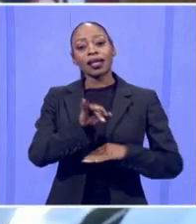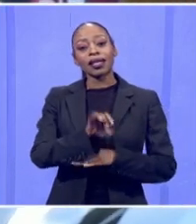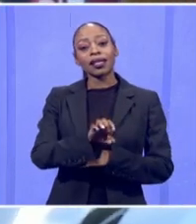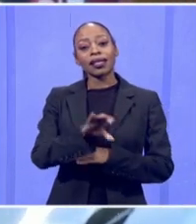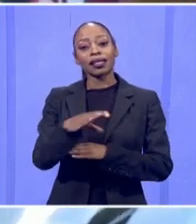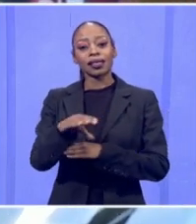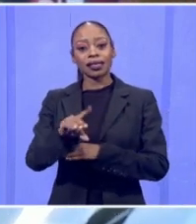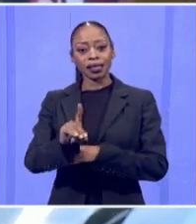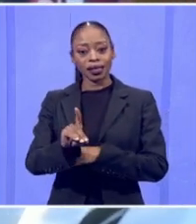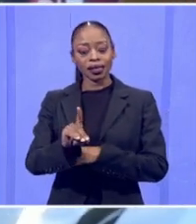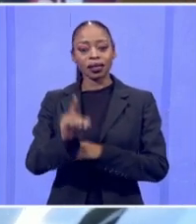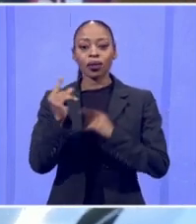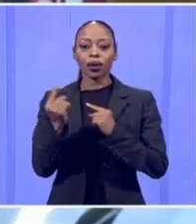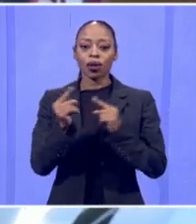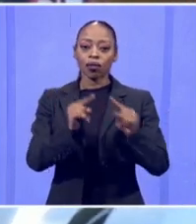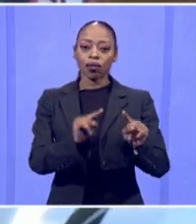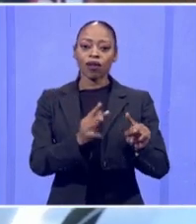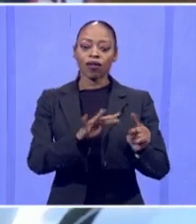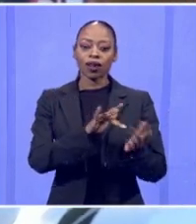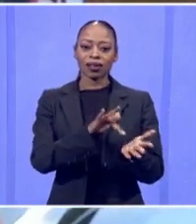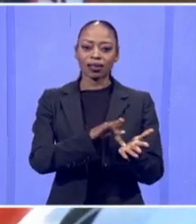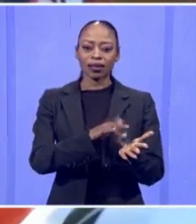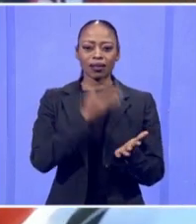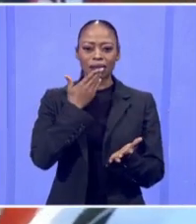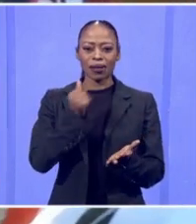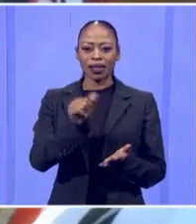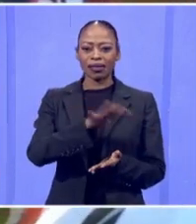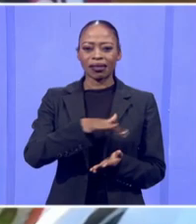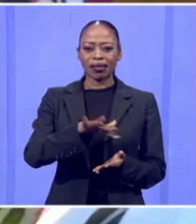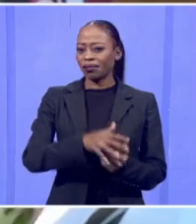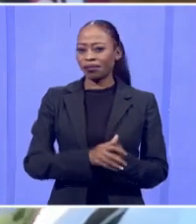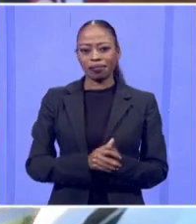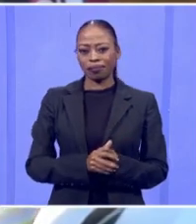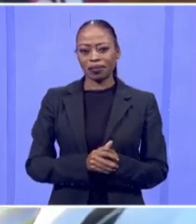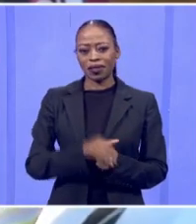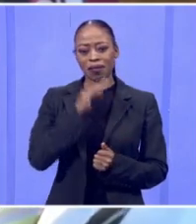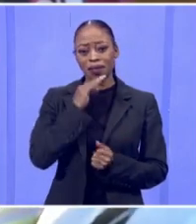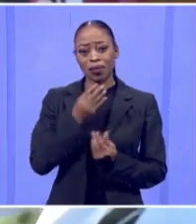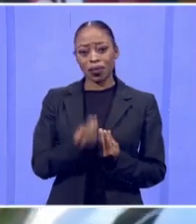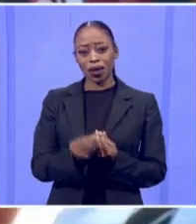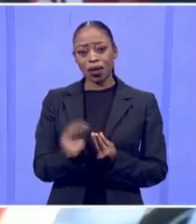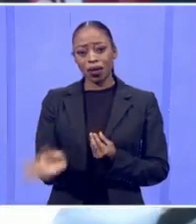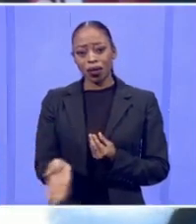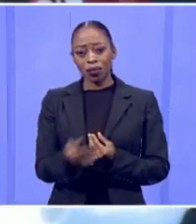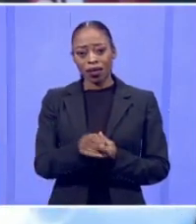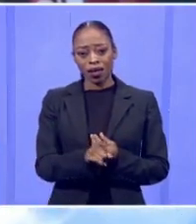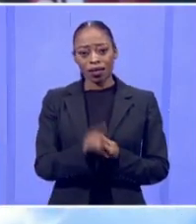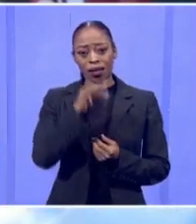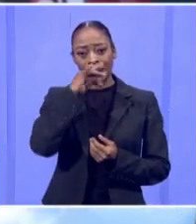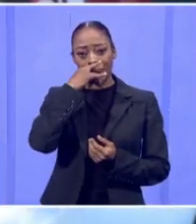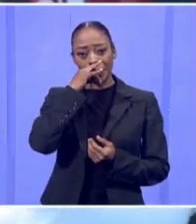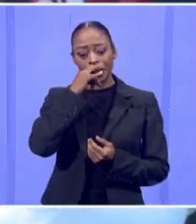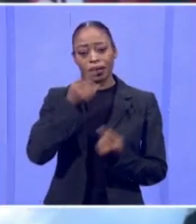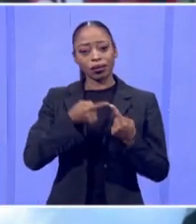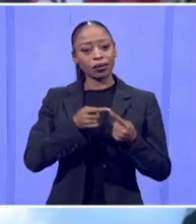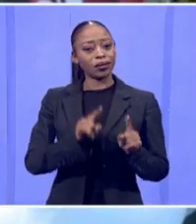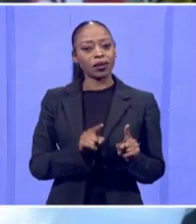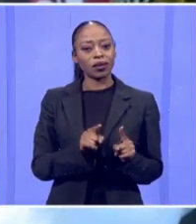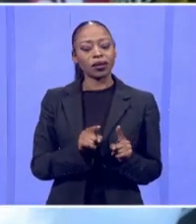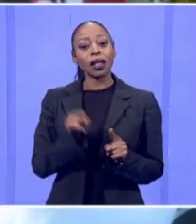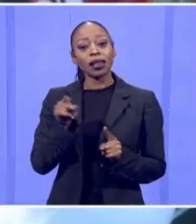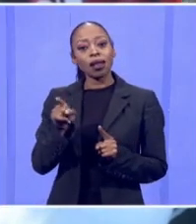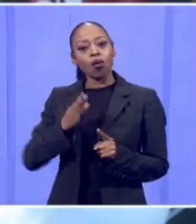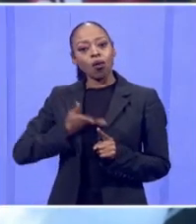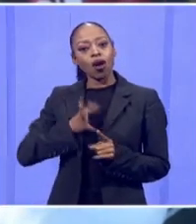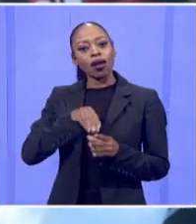we went to that ECD center. That's not the best place you can take your children to. And with ECDs, we want them inside communities.